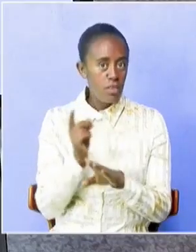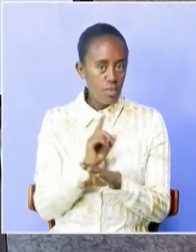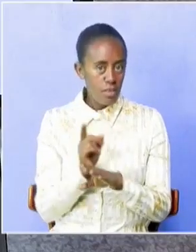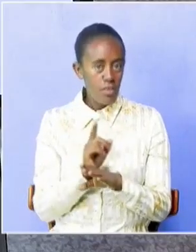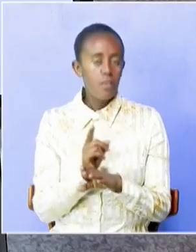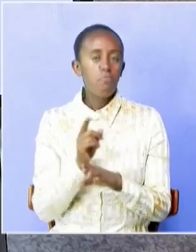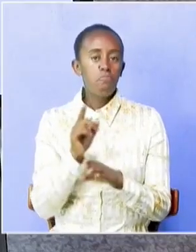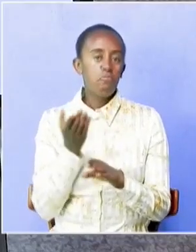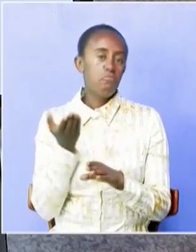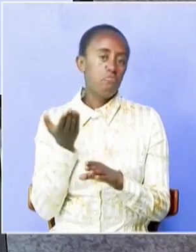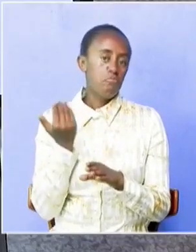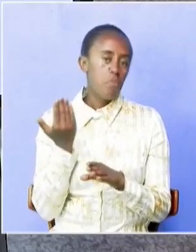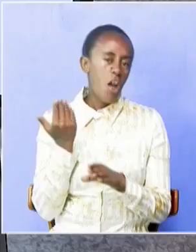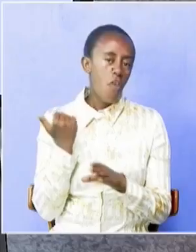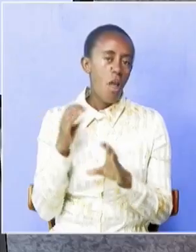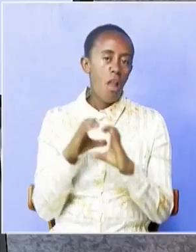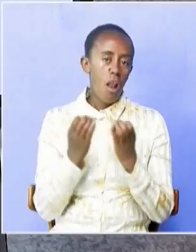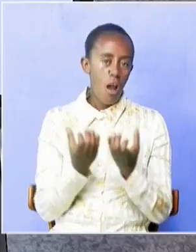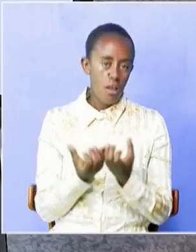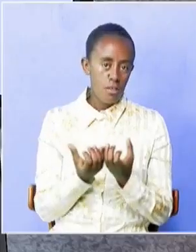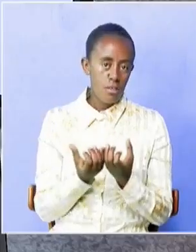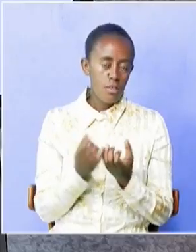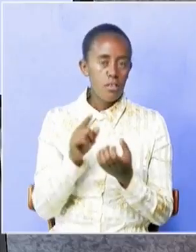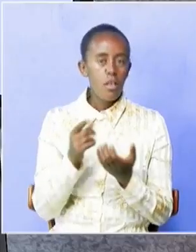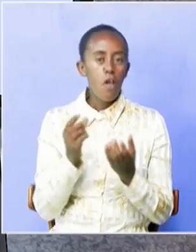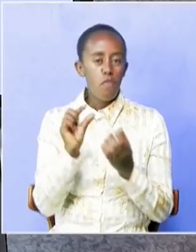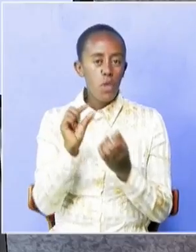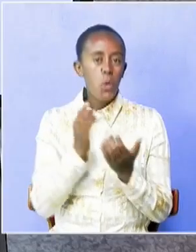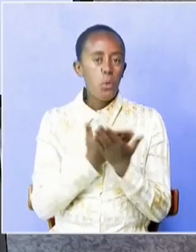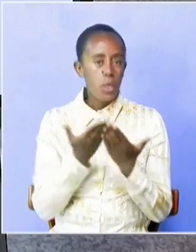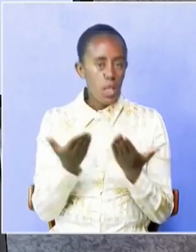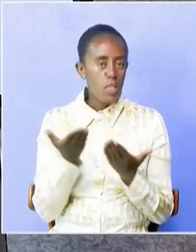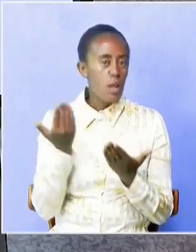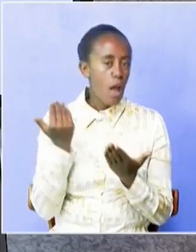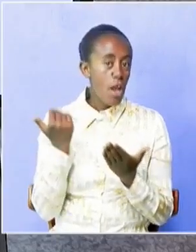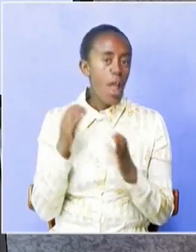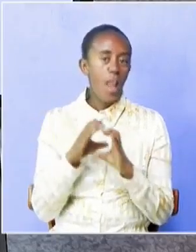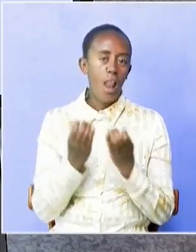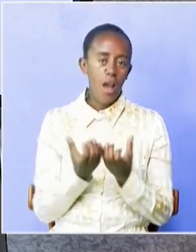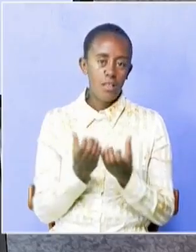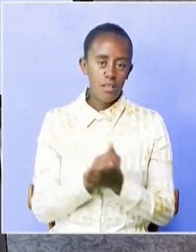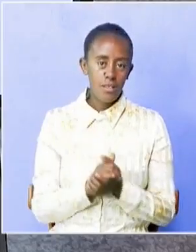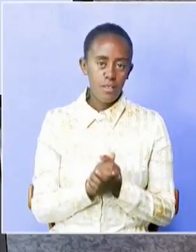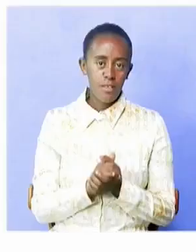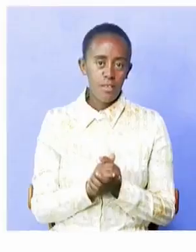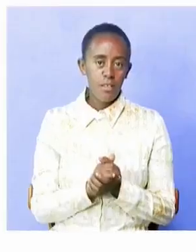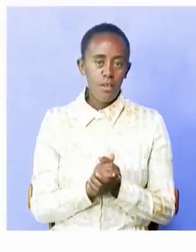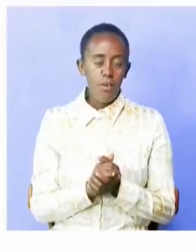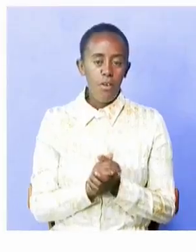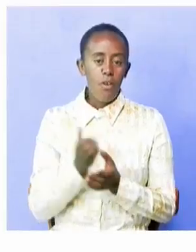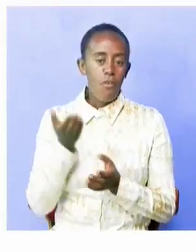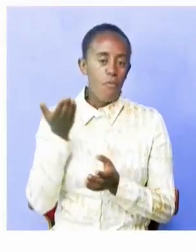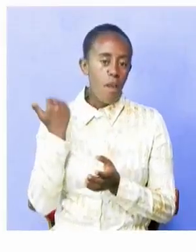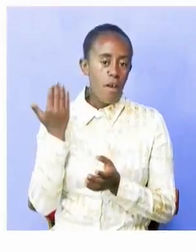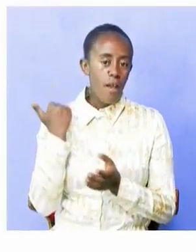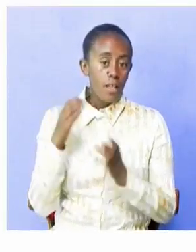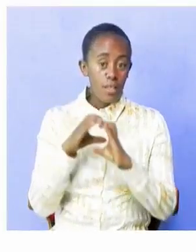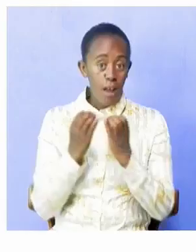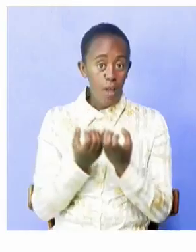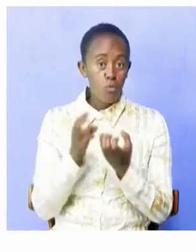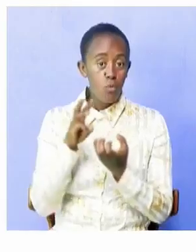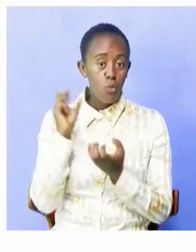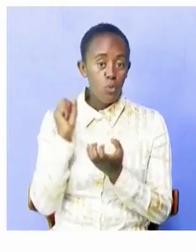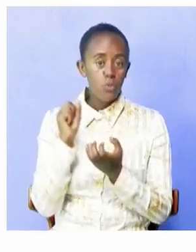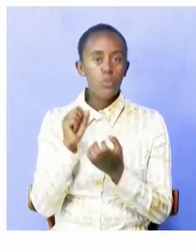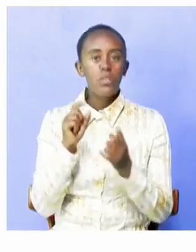earlier class and revise a few things of the earlier class. If you remember, our earliest class was